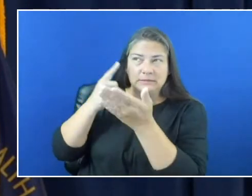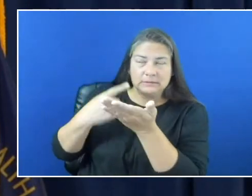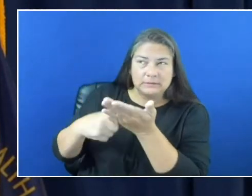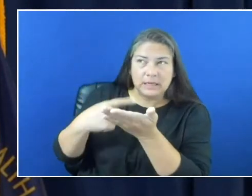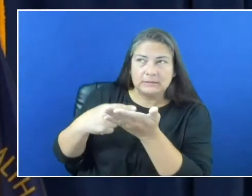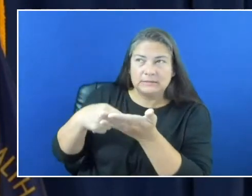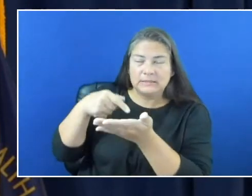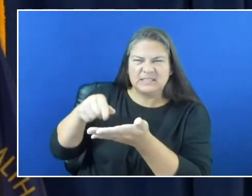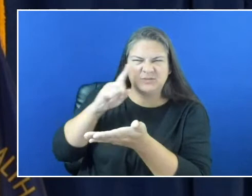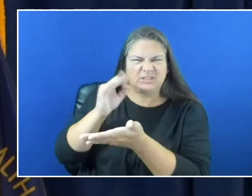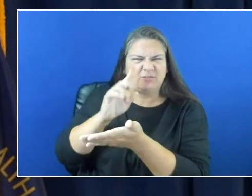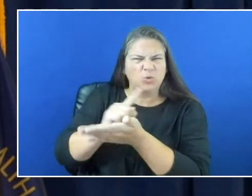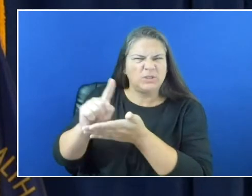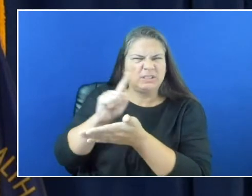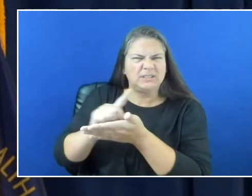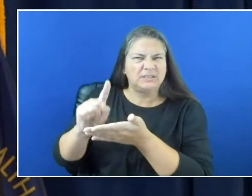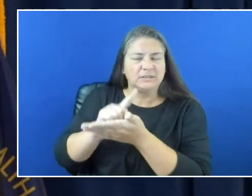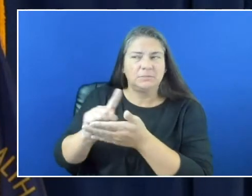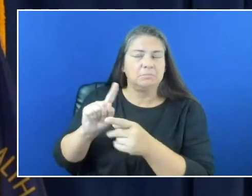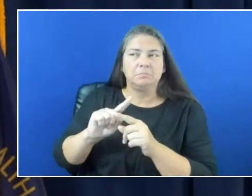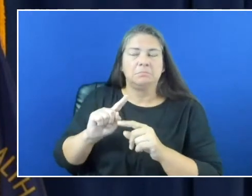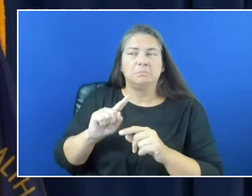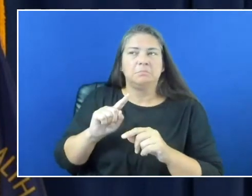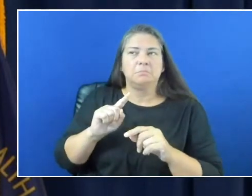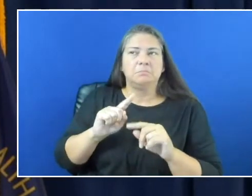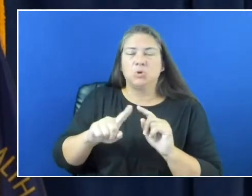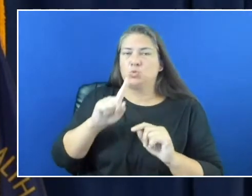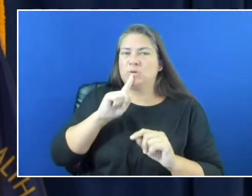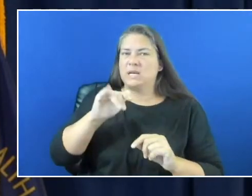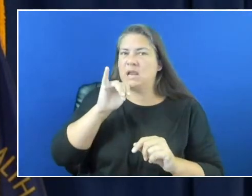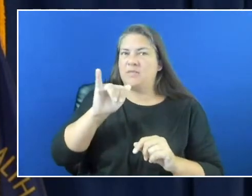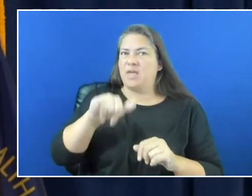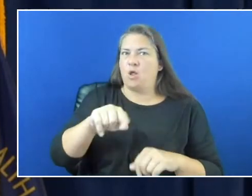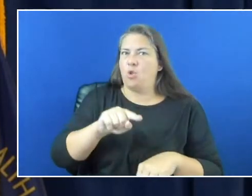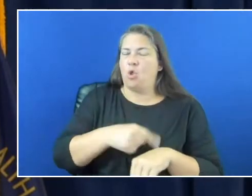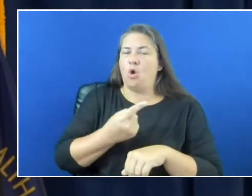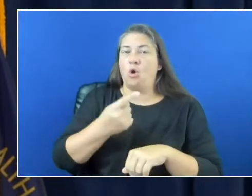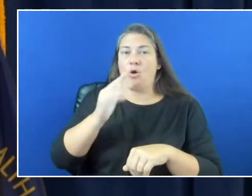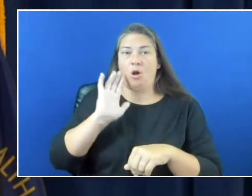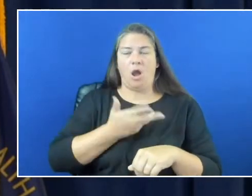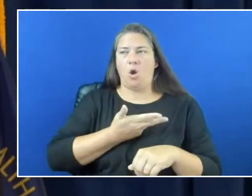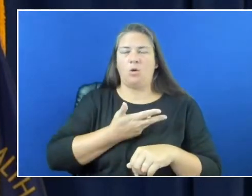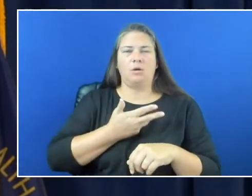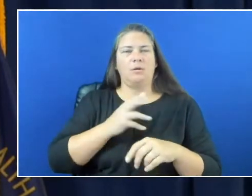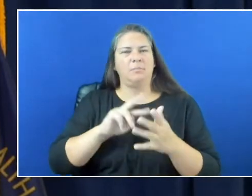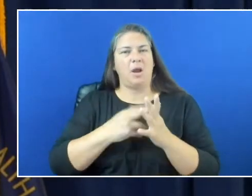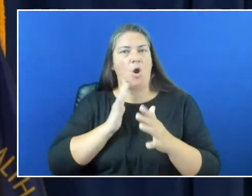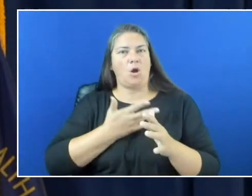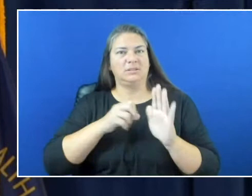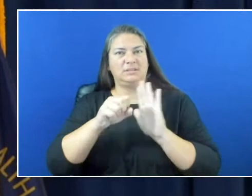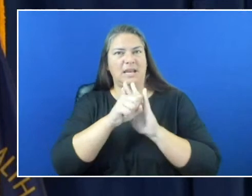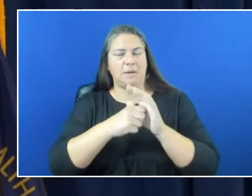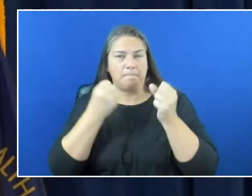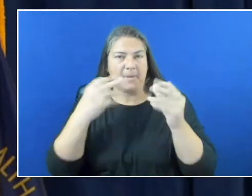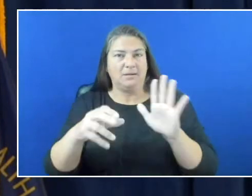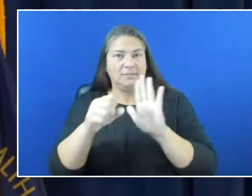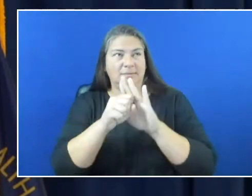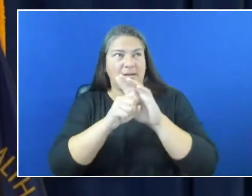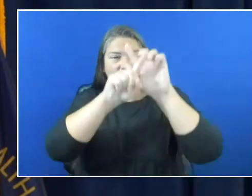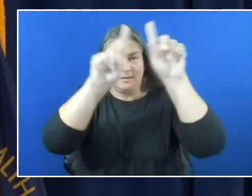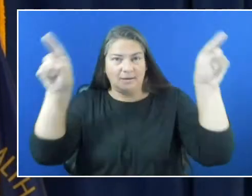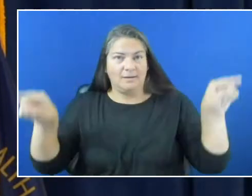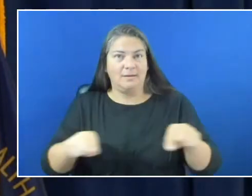but it has not been a very long as far as the collaborative multi-state effort. That was one of the things that they had in its infancy